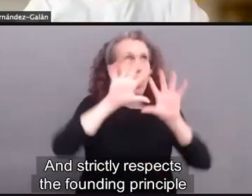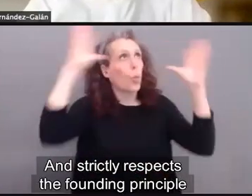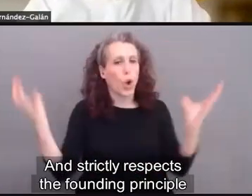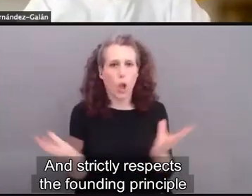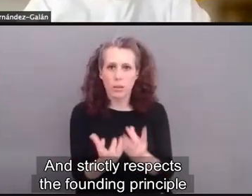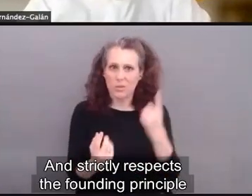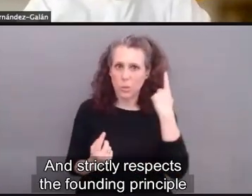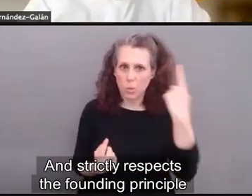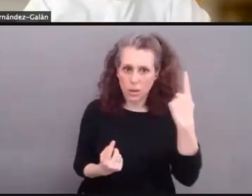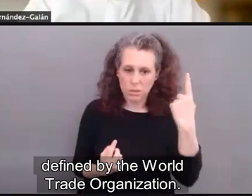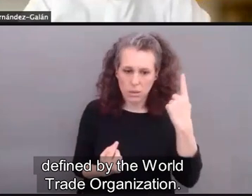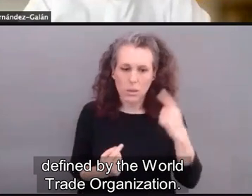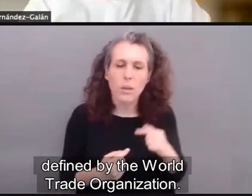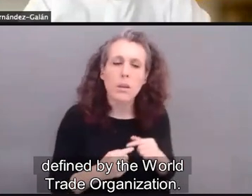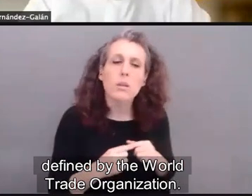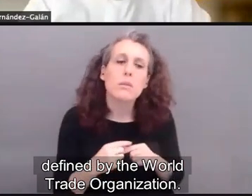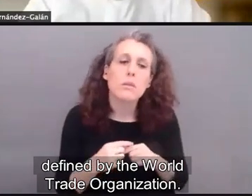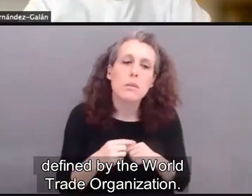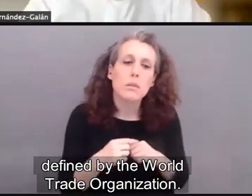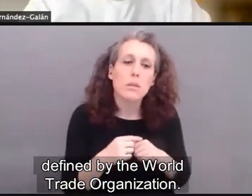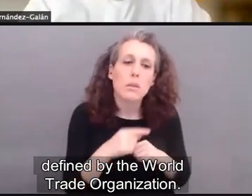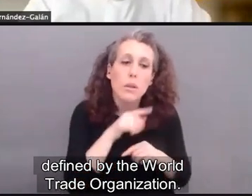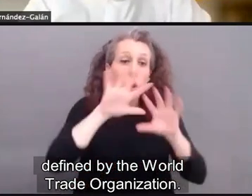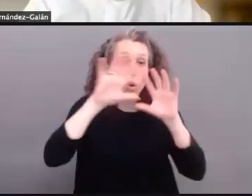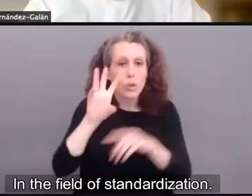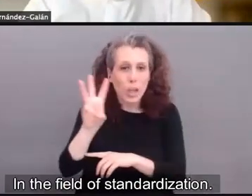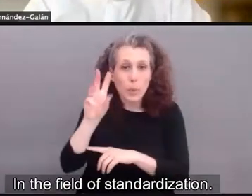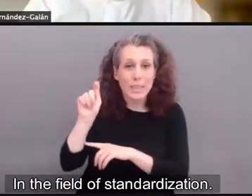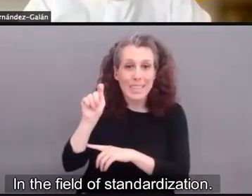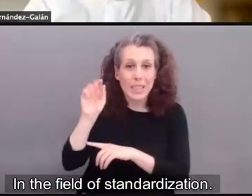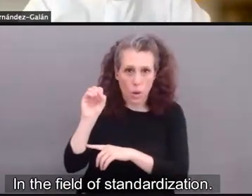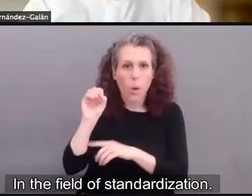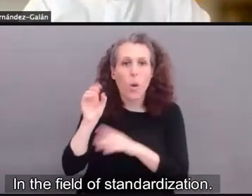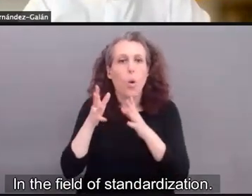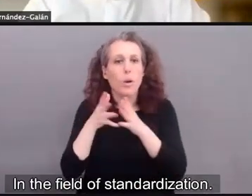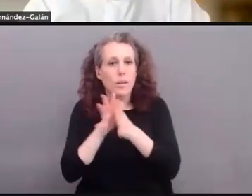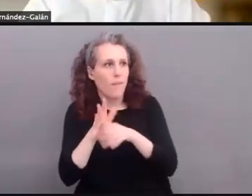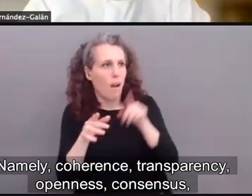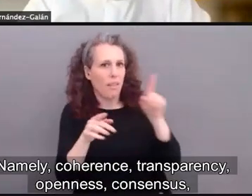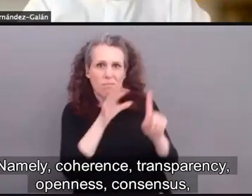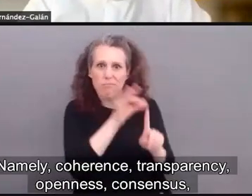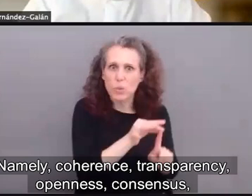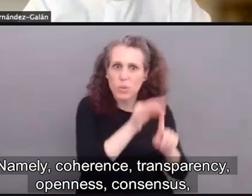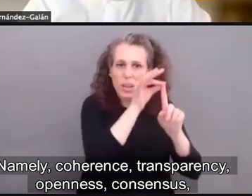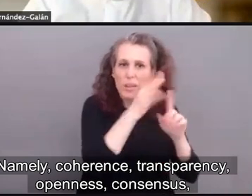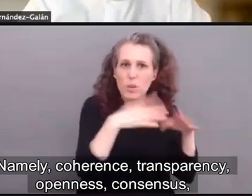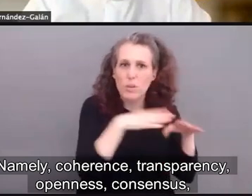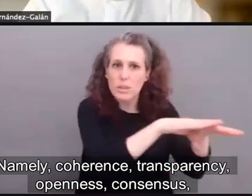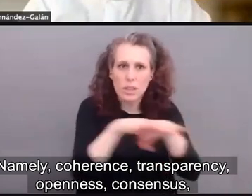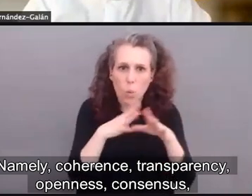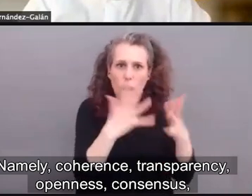the founding principle defined by the World Trade Organization in the field of standardization, namely